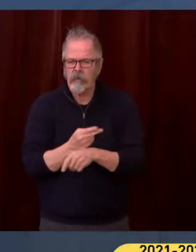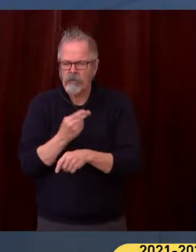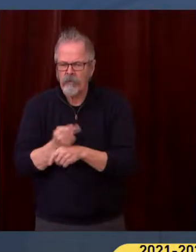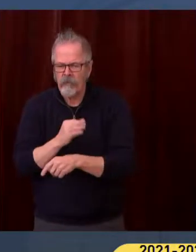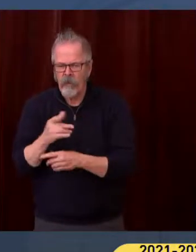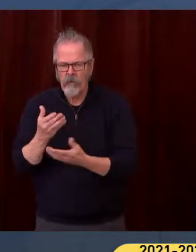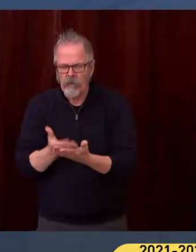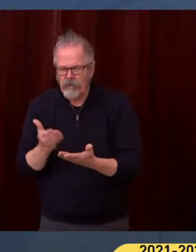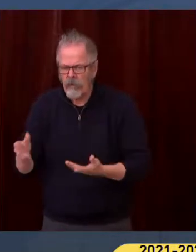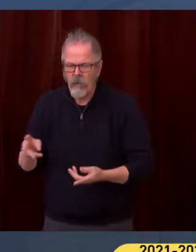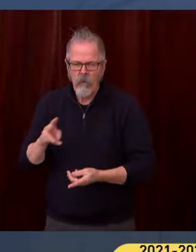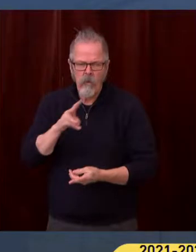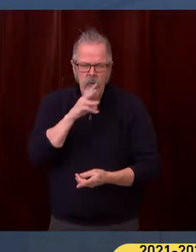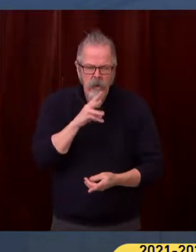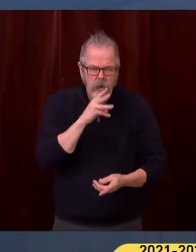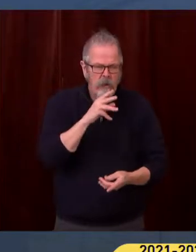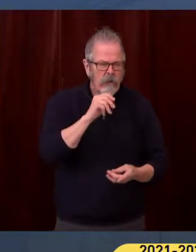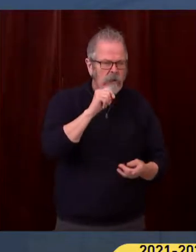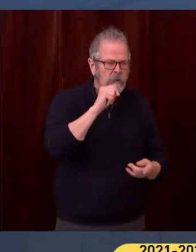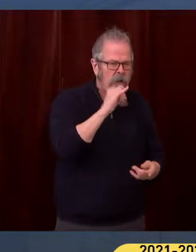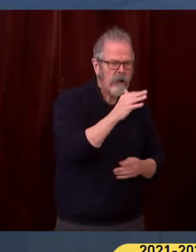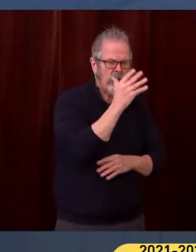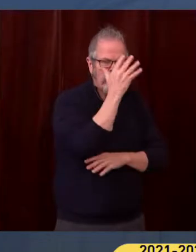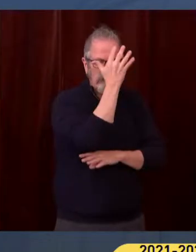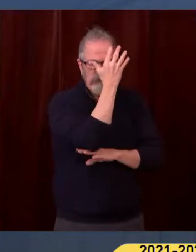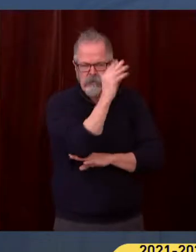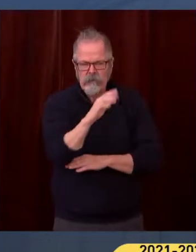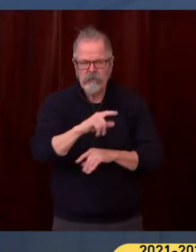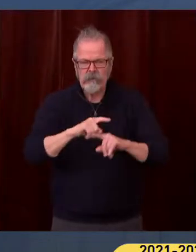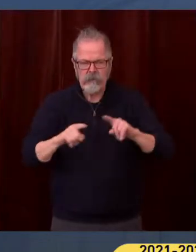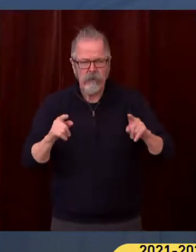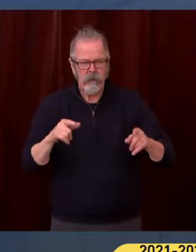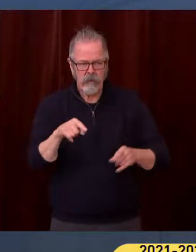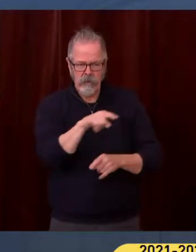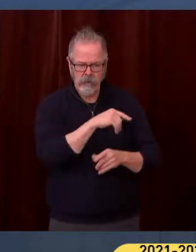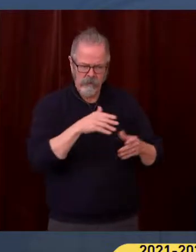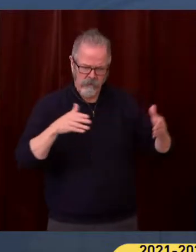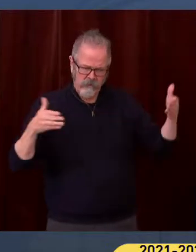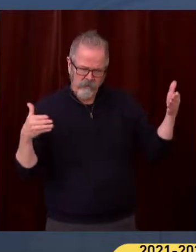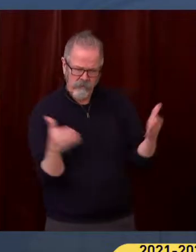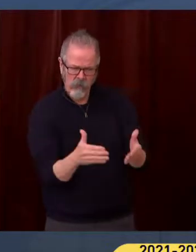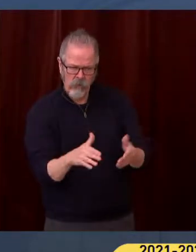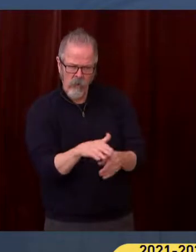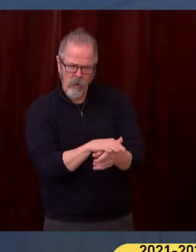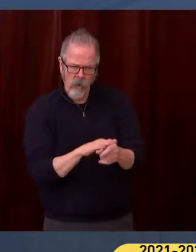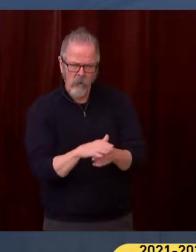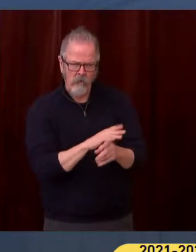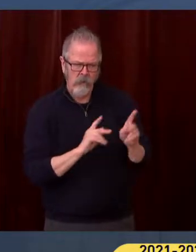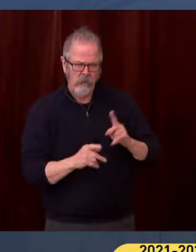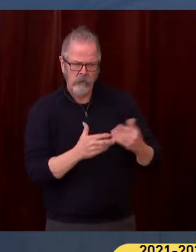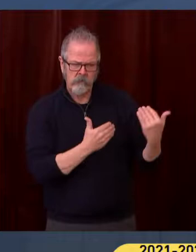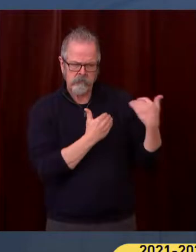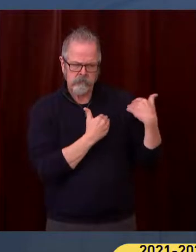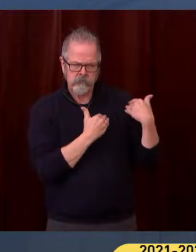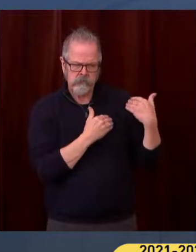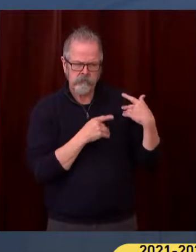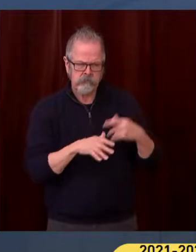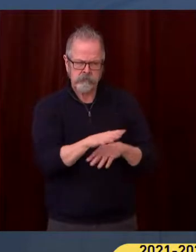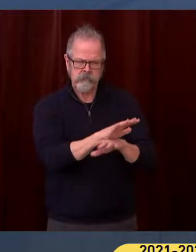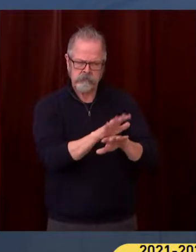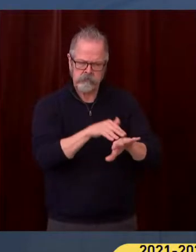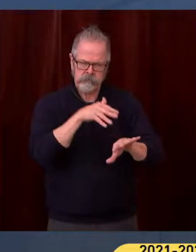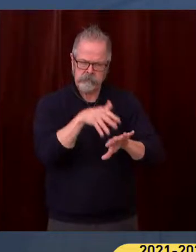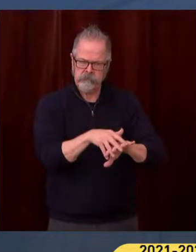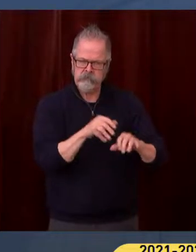local level, at the people level. And so I want to give gratitude both for all our sovereign nations that continue to teach